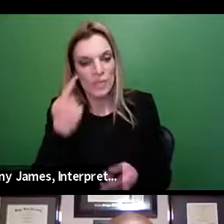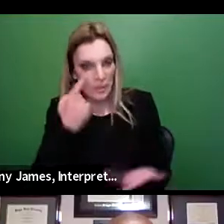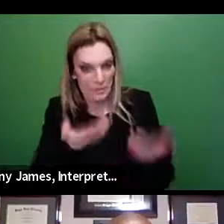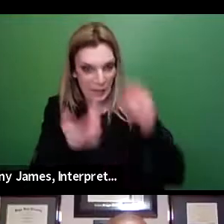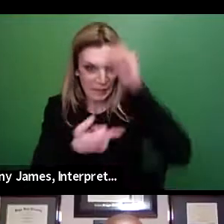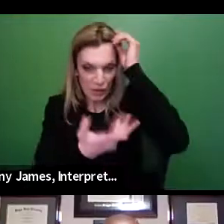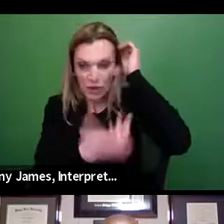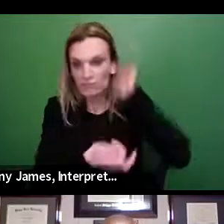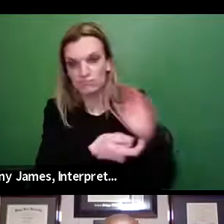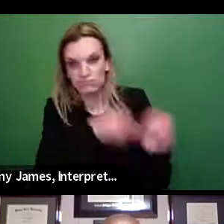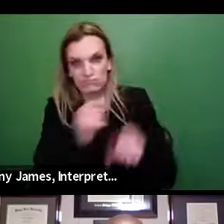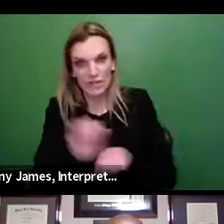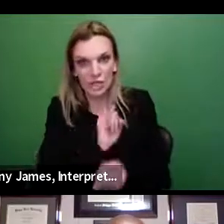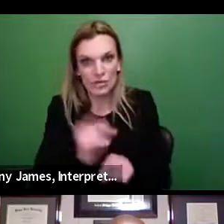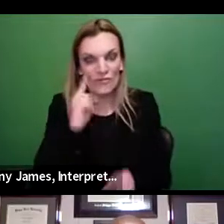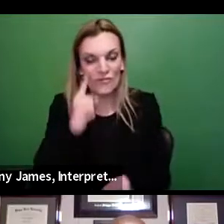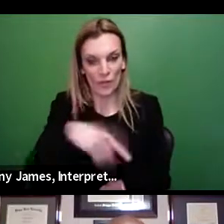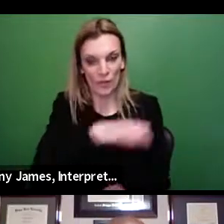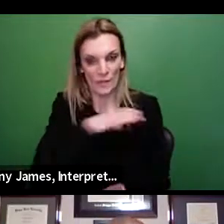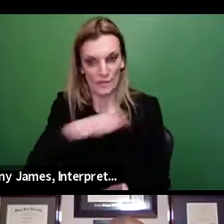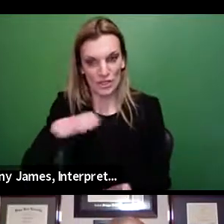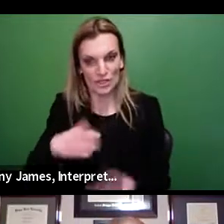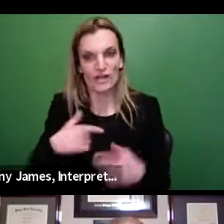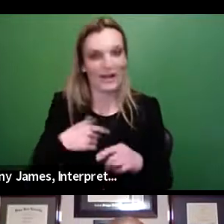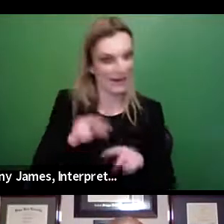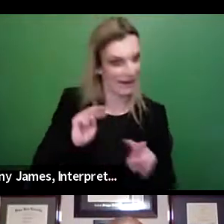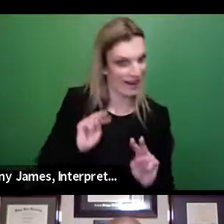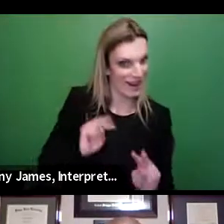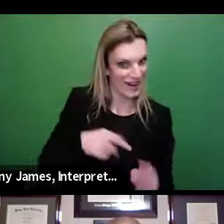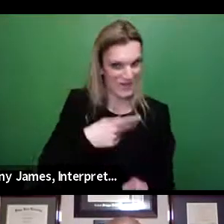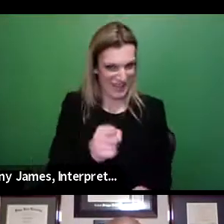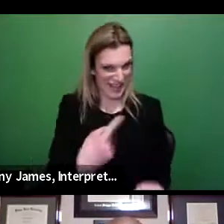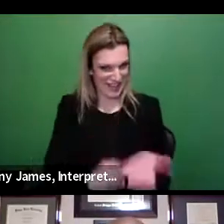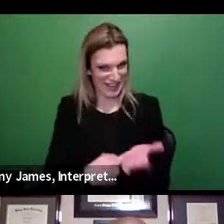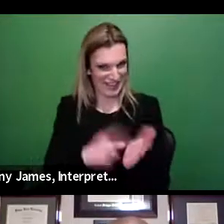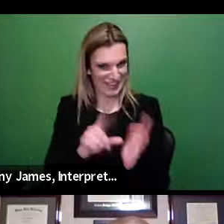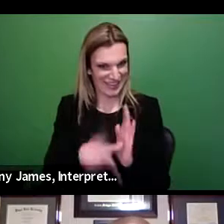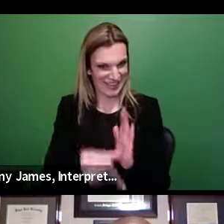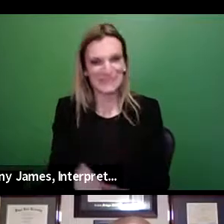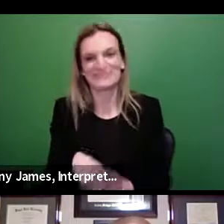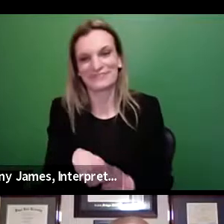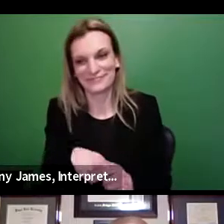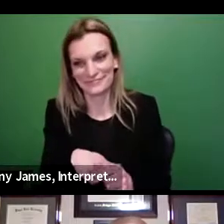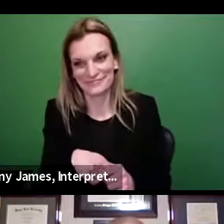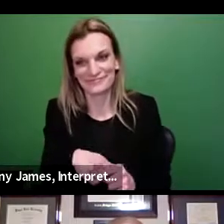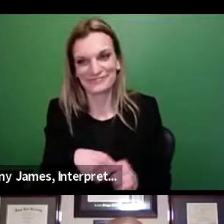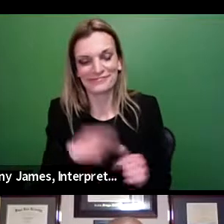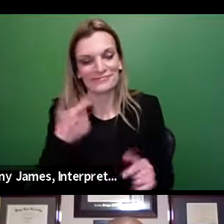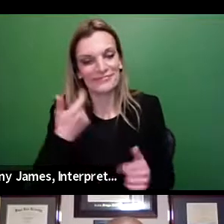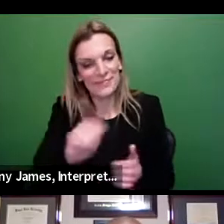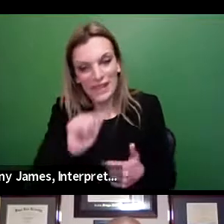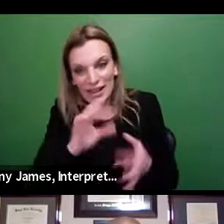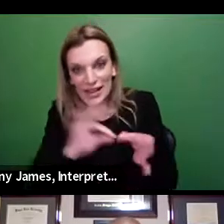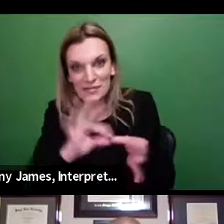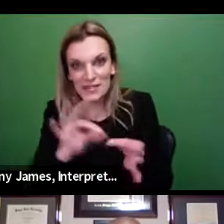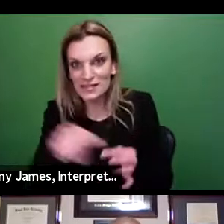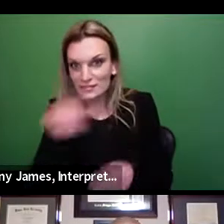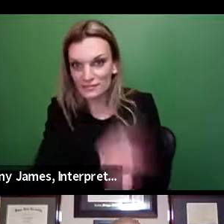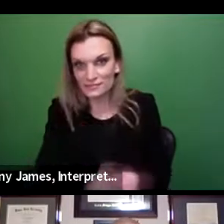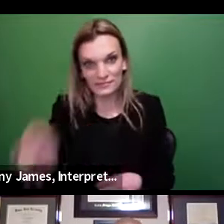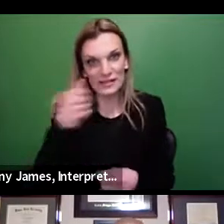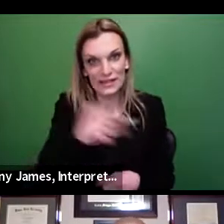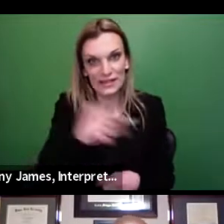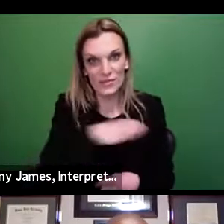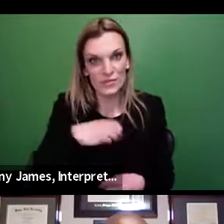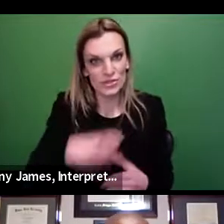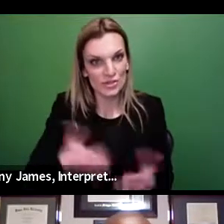intern for the commission also, but we can talk about that. All right, thank you. Any comments from any of the